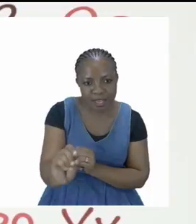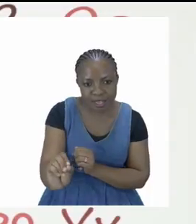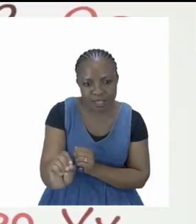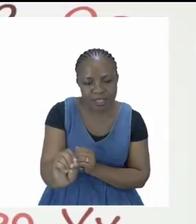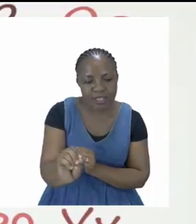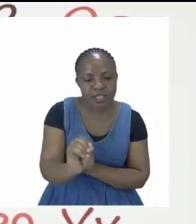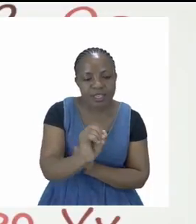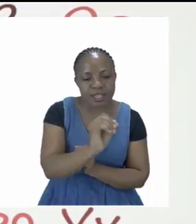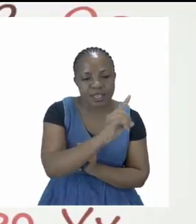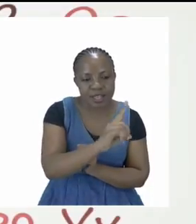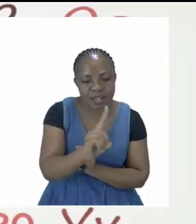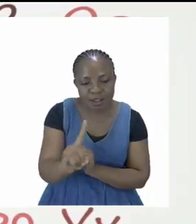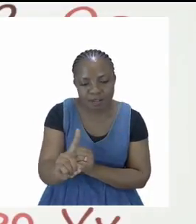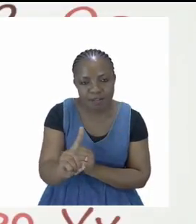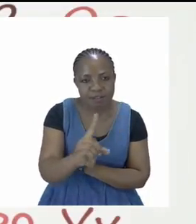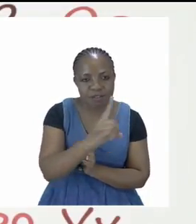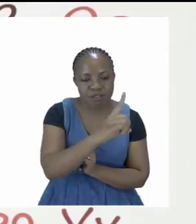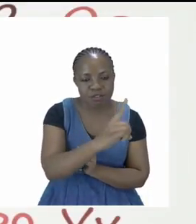13,